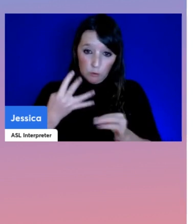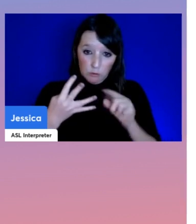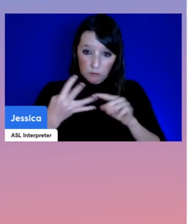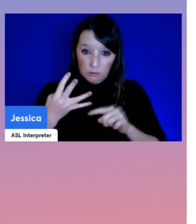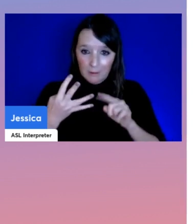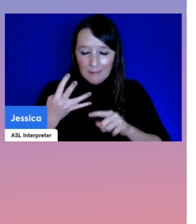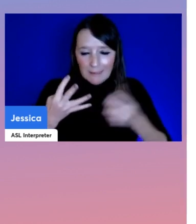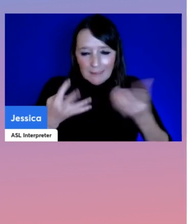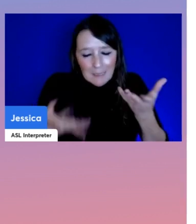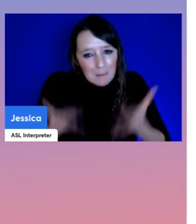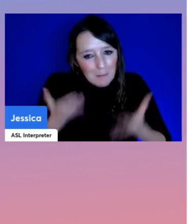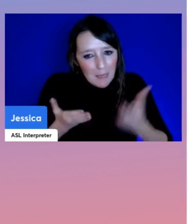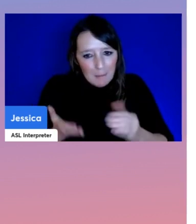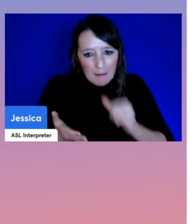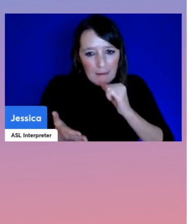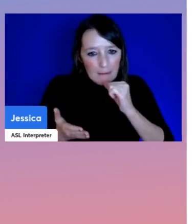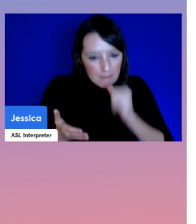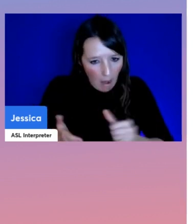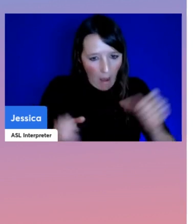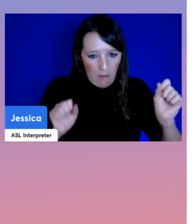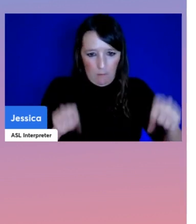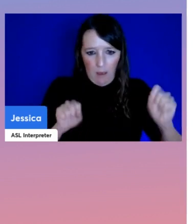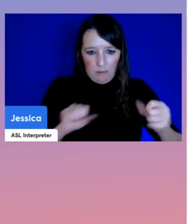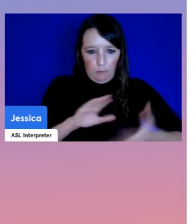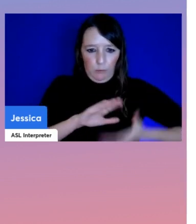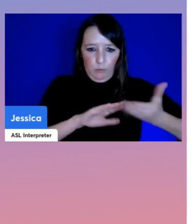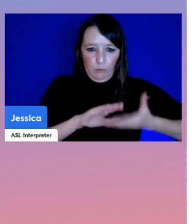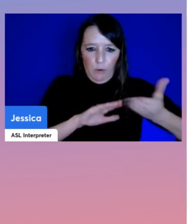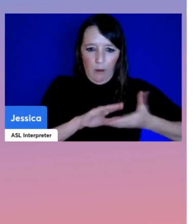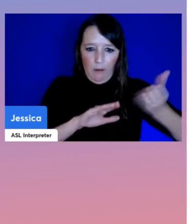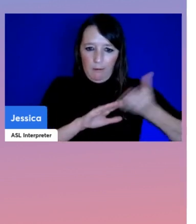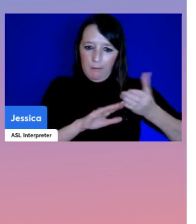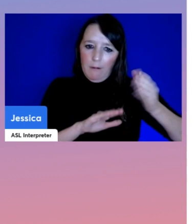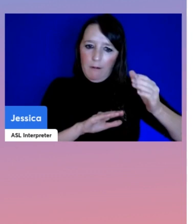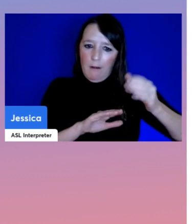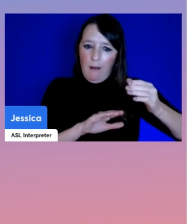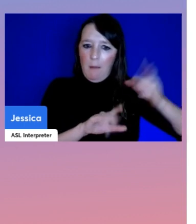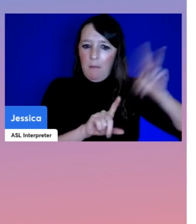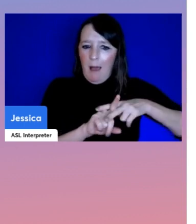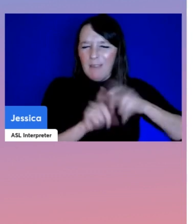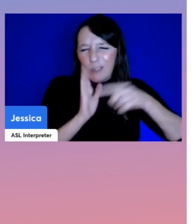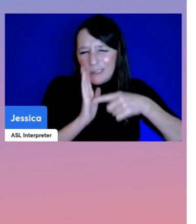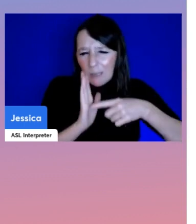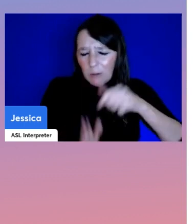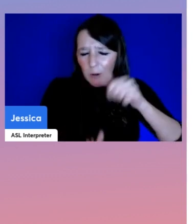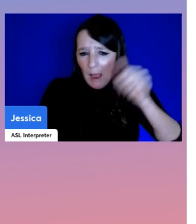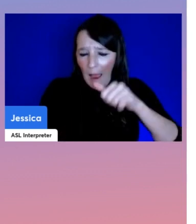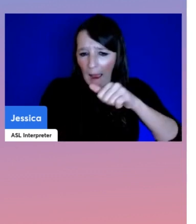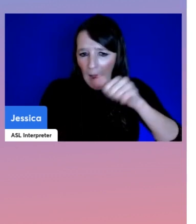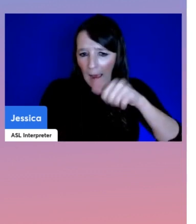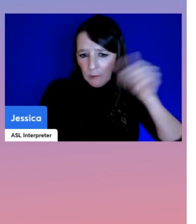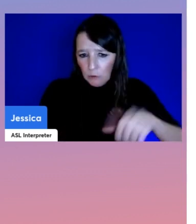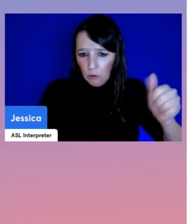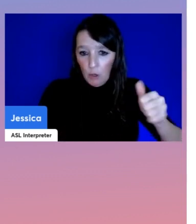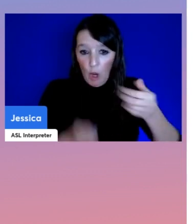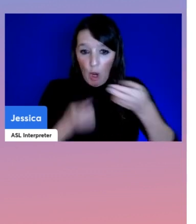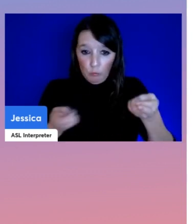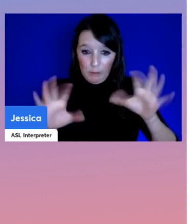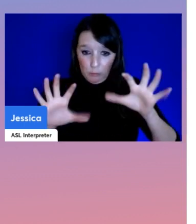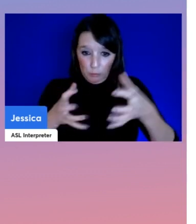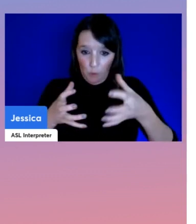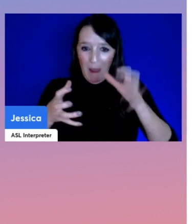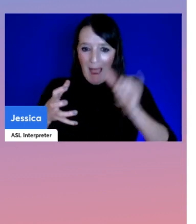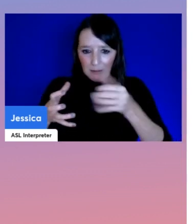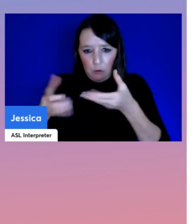to run apply operations if, for instance, in Azure, since the resource group must exist, so you